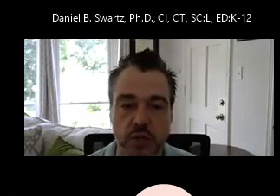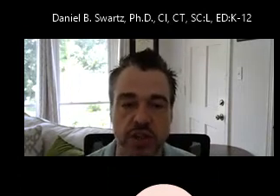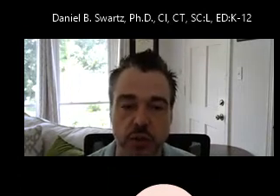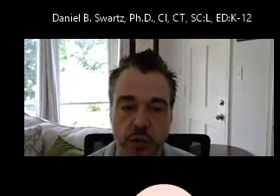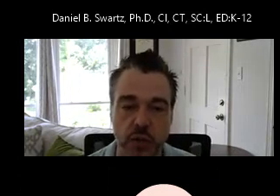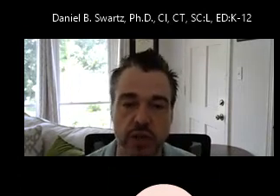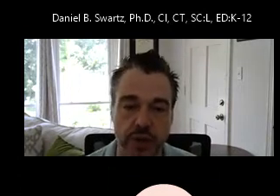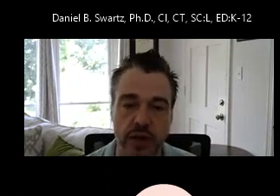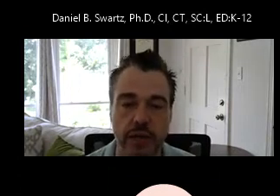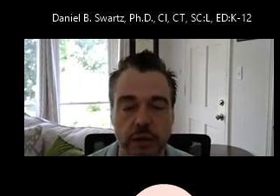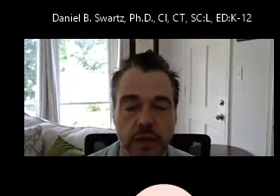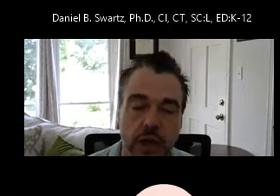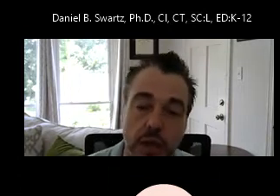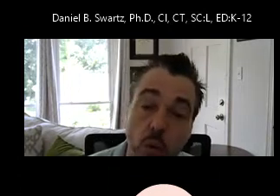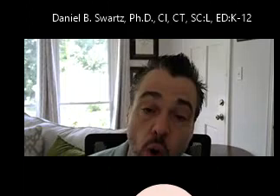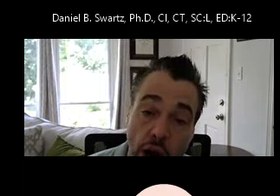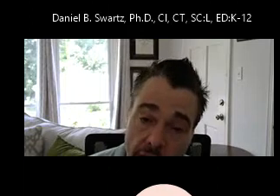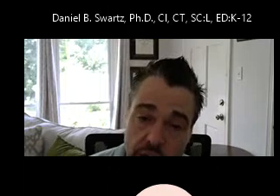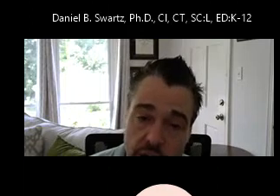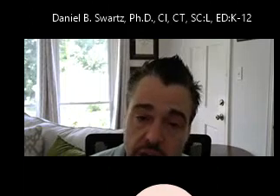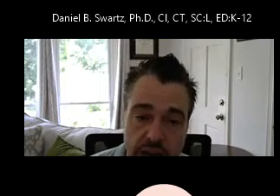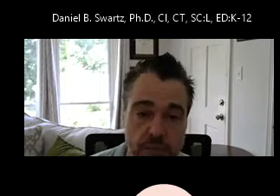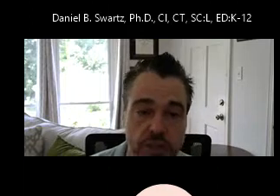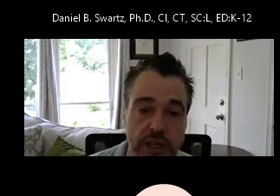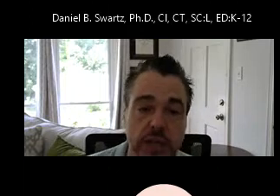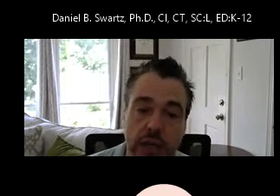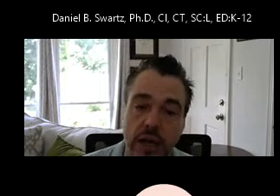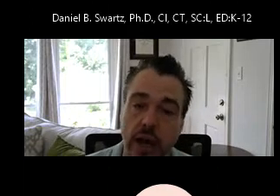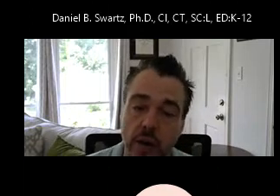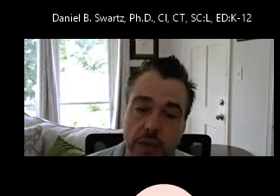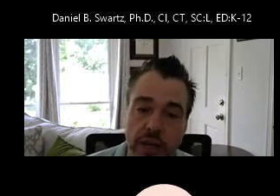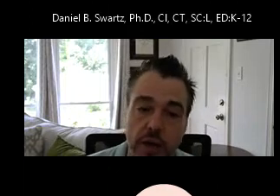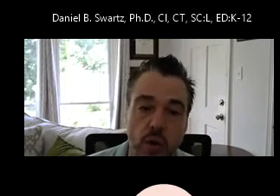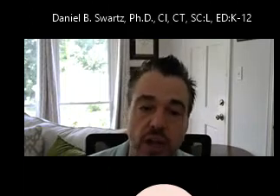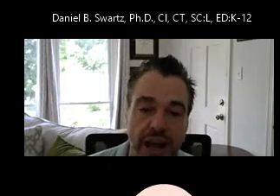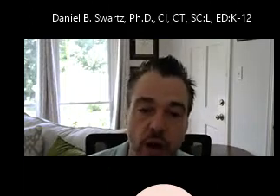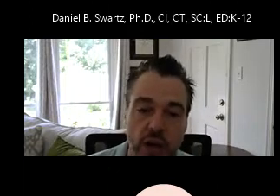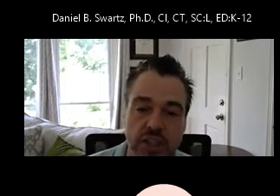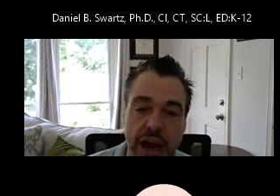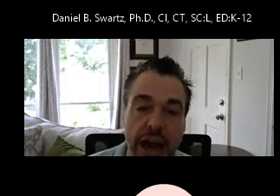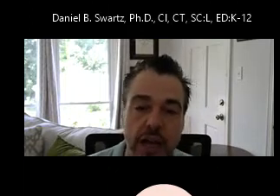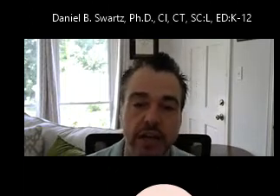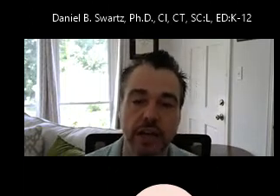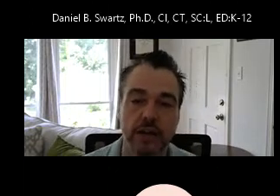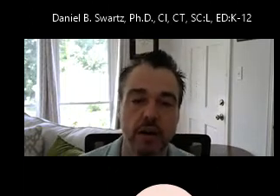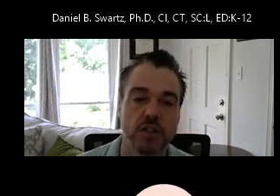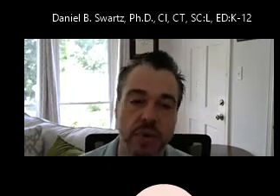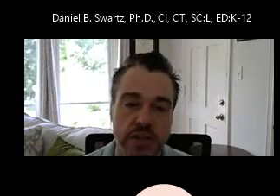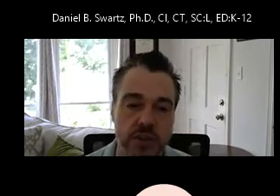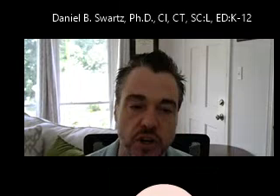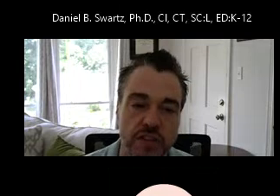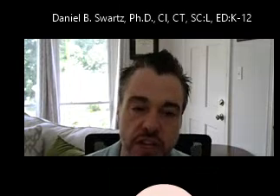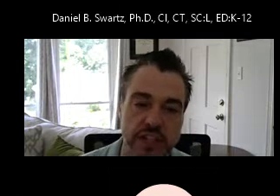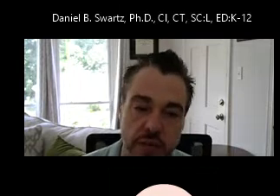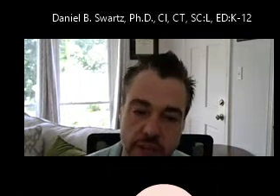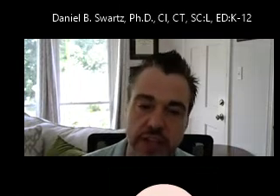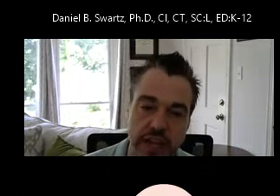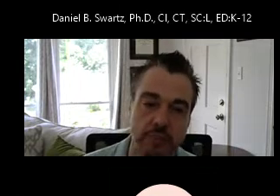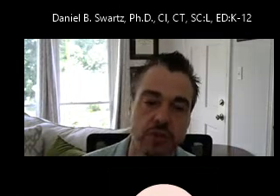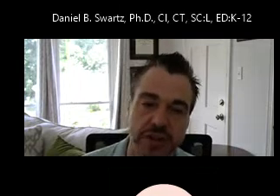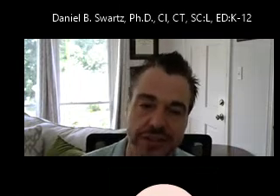working days within a 3-week period. Why are we doing a time study? It will allow us to allocate costs based on